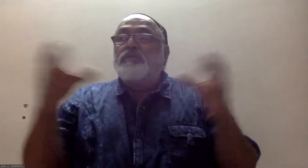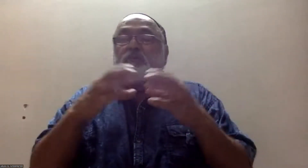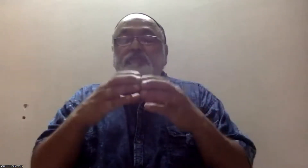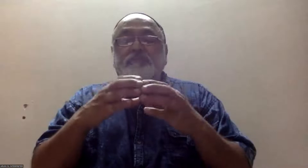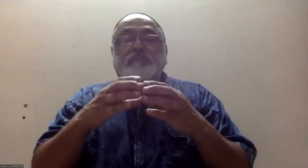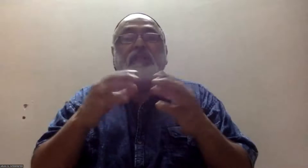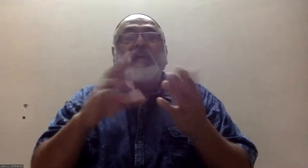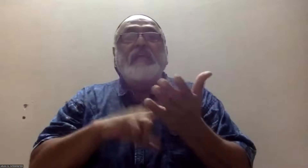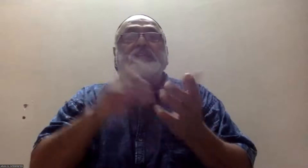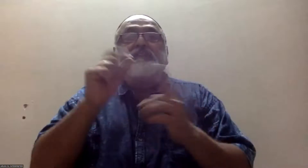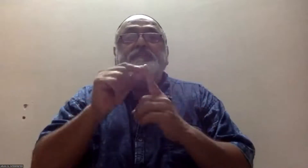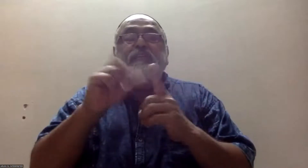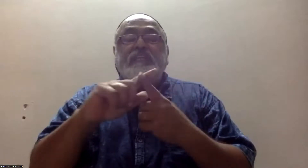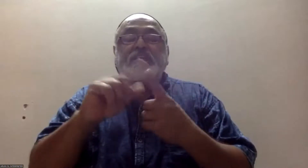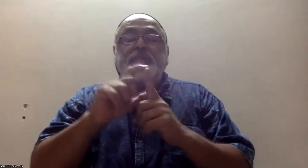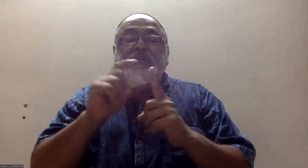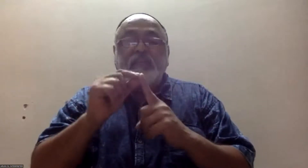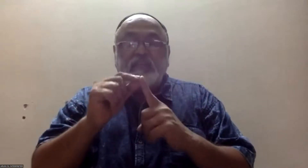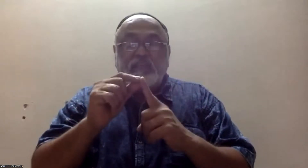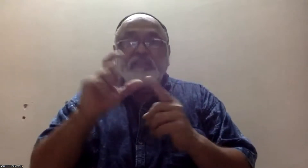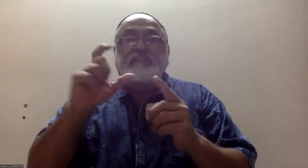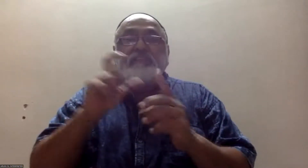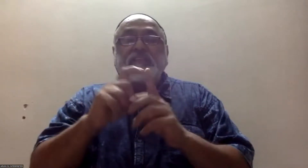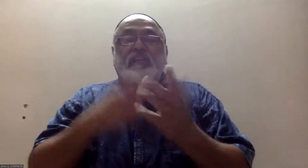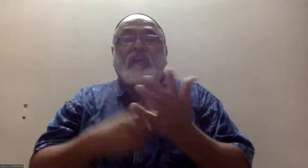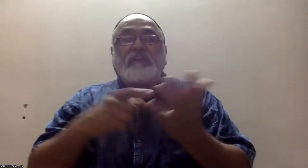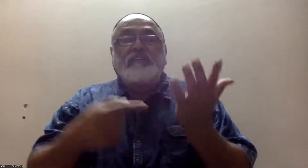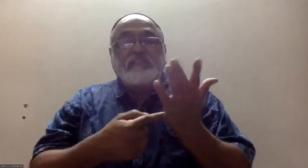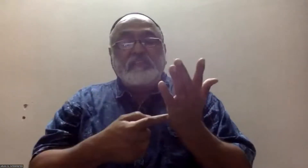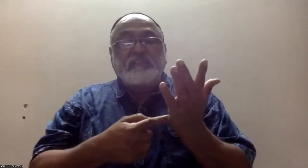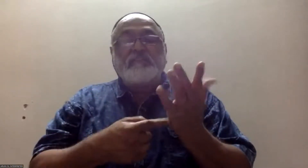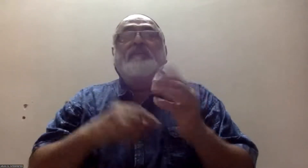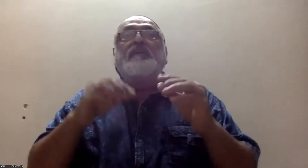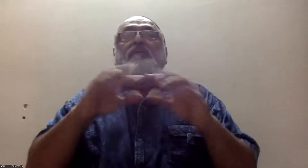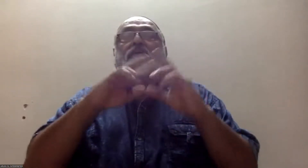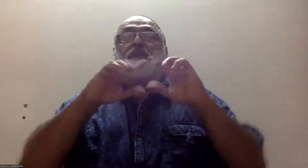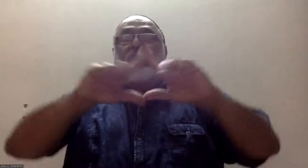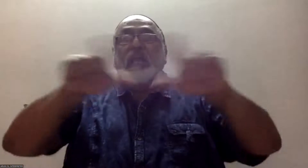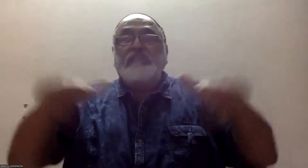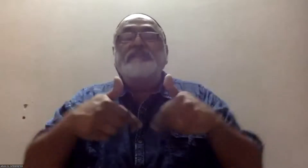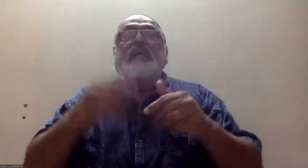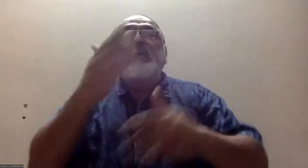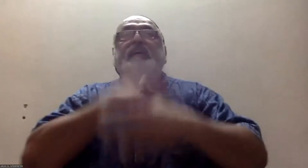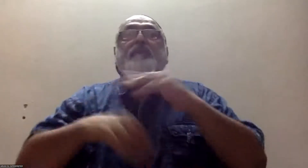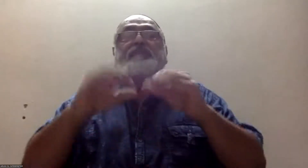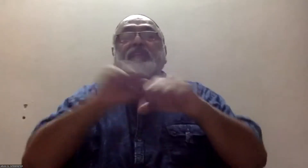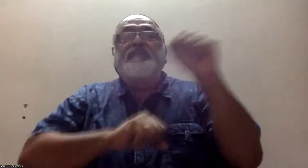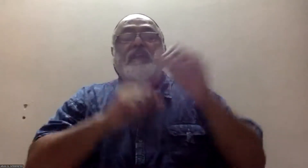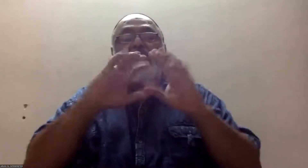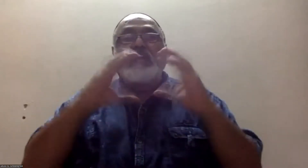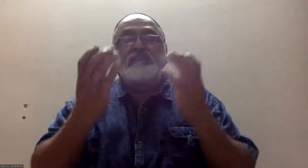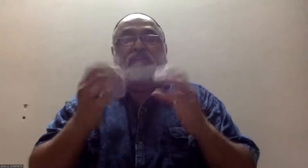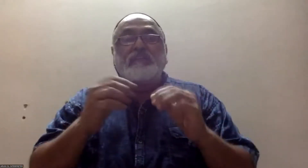the NCPEDP and the CDRT. The topic for today's lecture is accessibility,